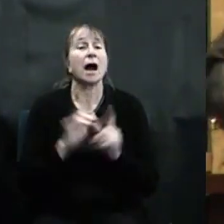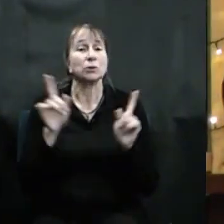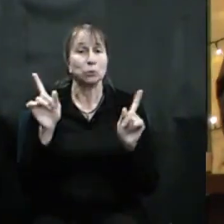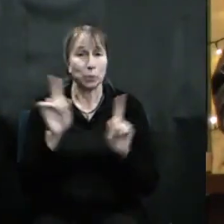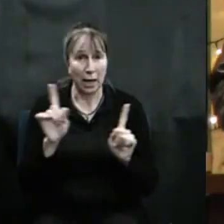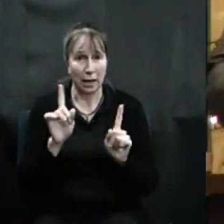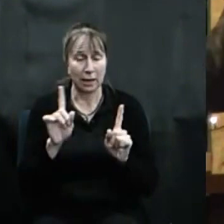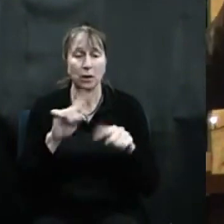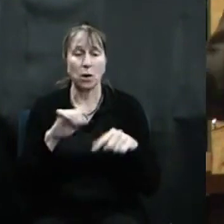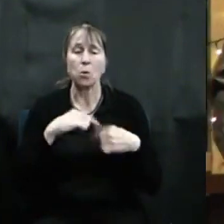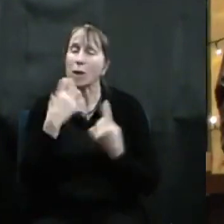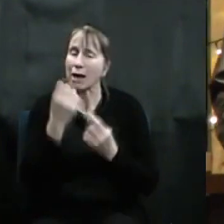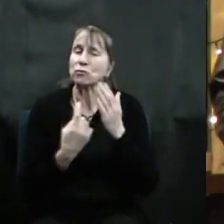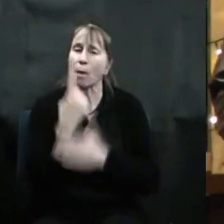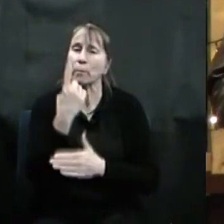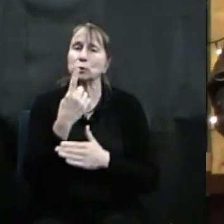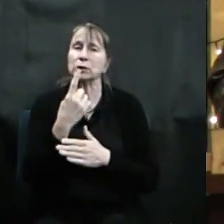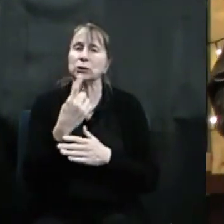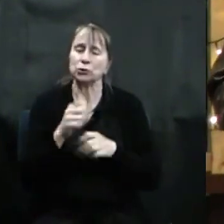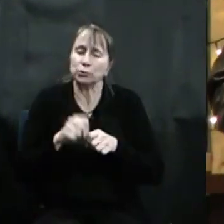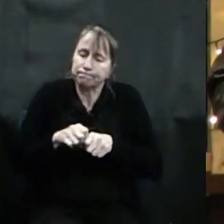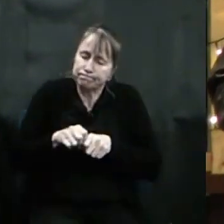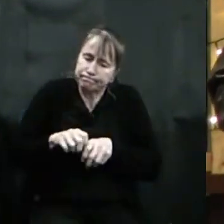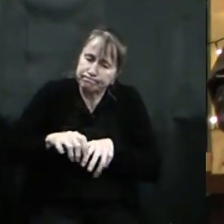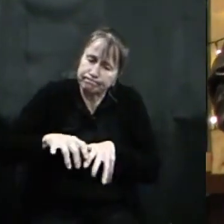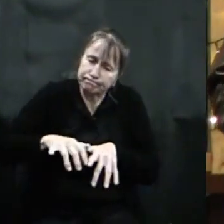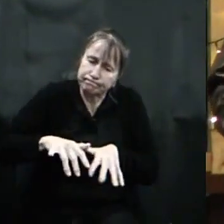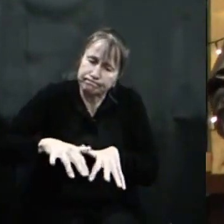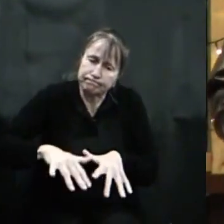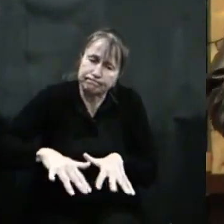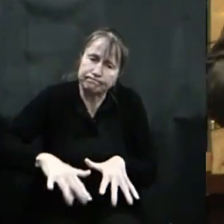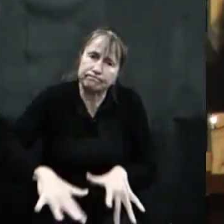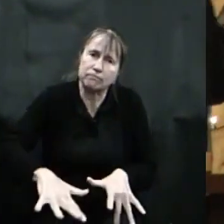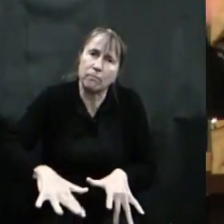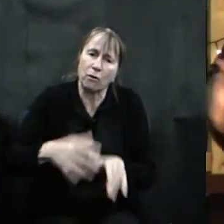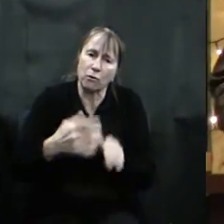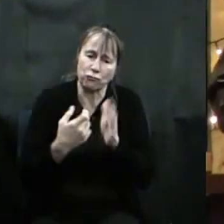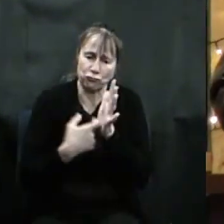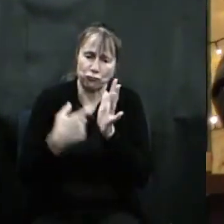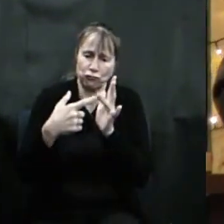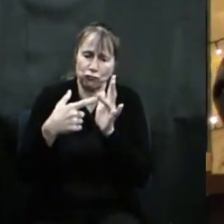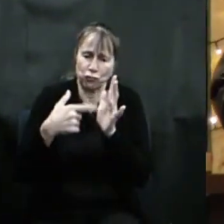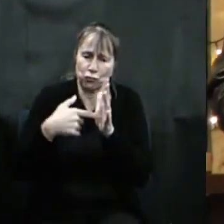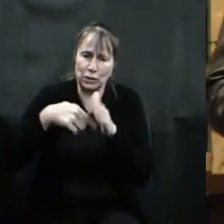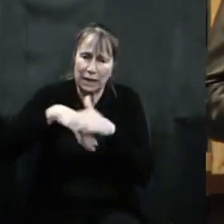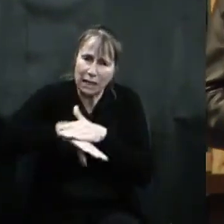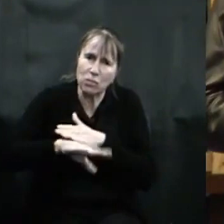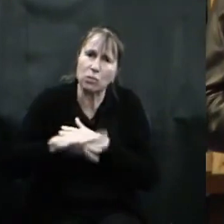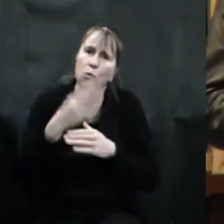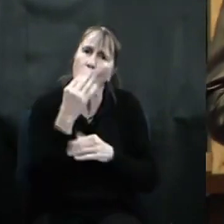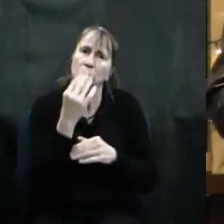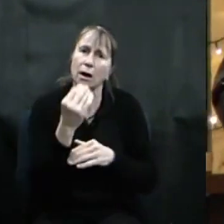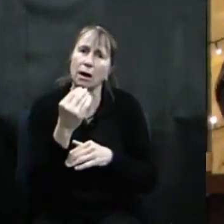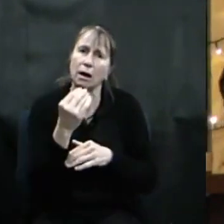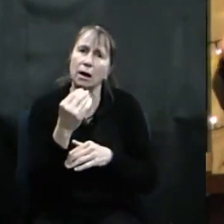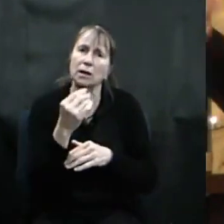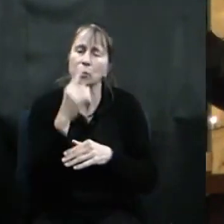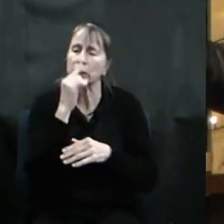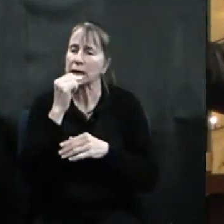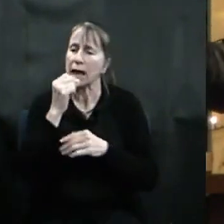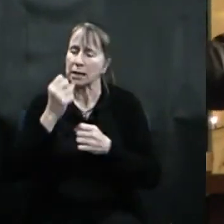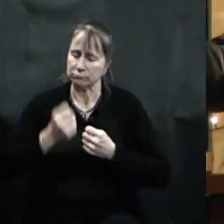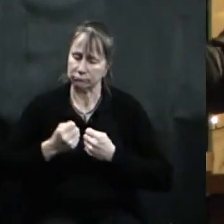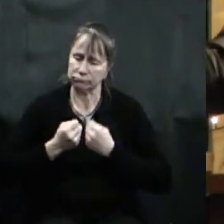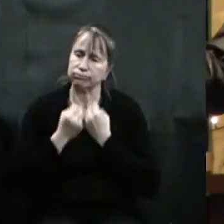put our roots more deeply into the Word of God, that we may grow and bear fruit. We're